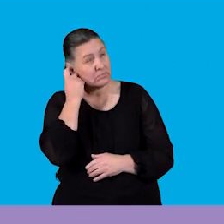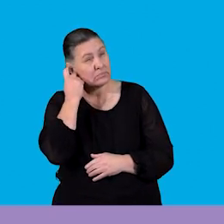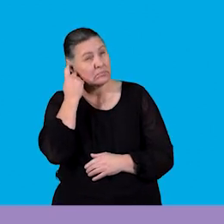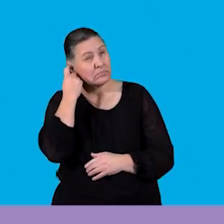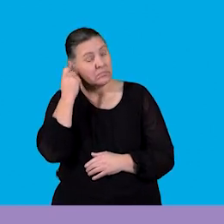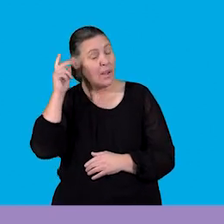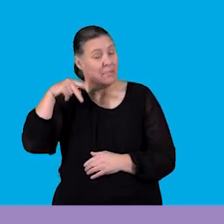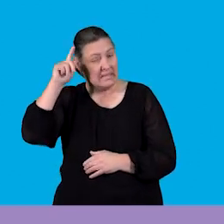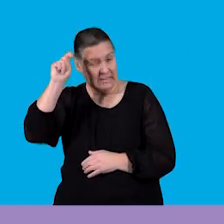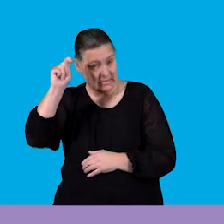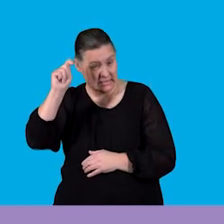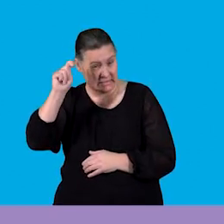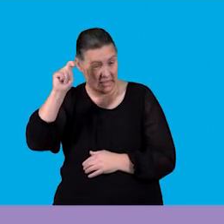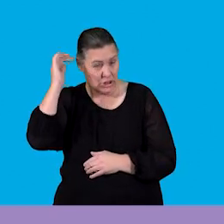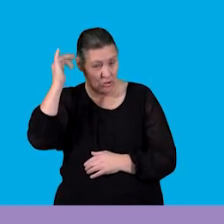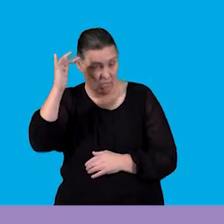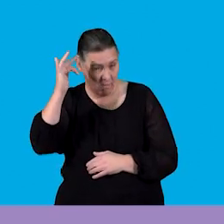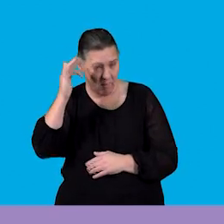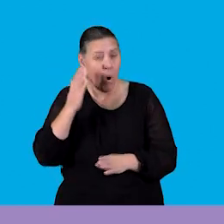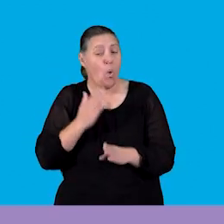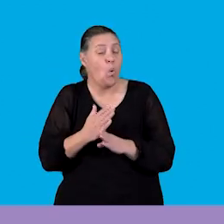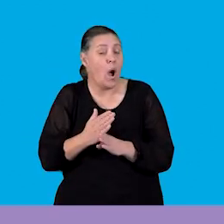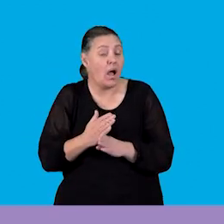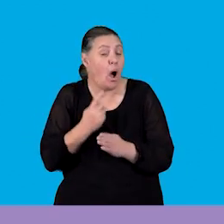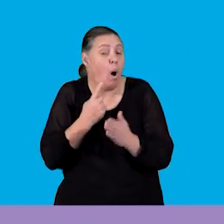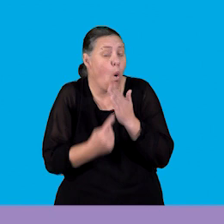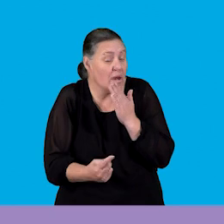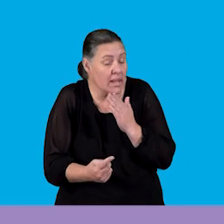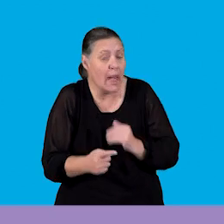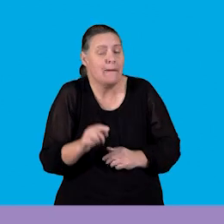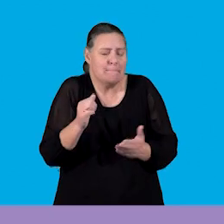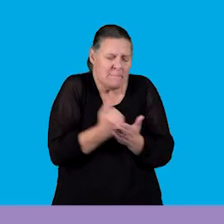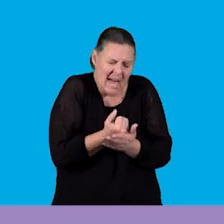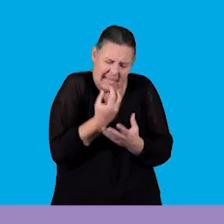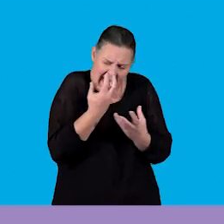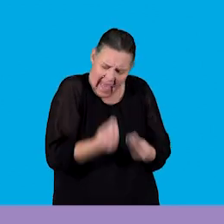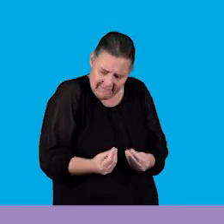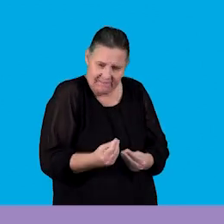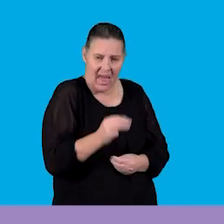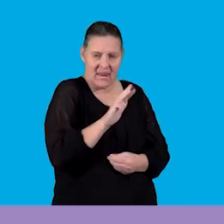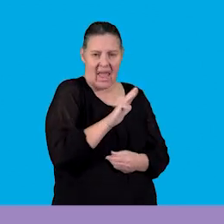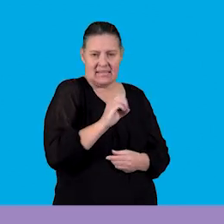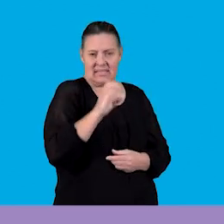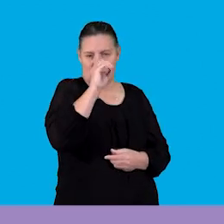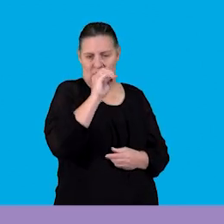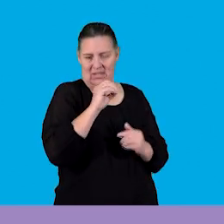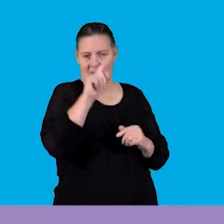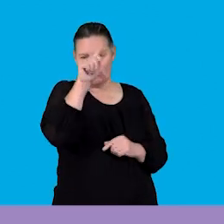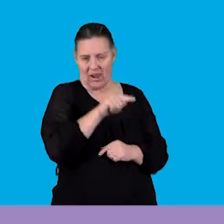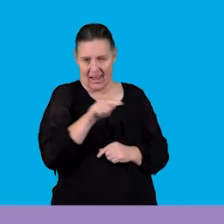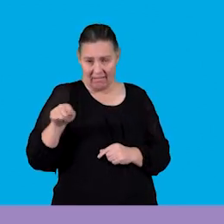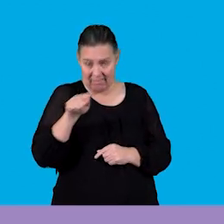Now remember, the Pythagoras theorem only works if a triangle is a right-angled